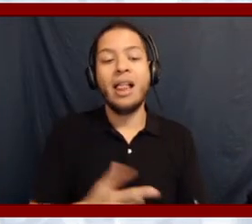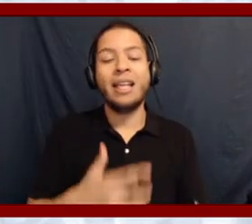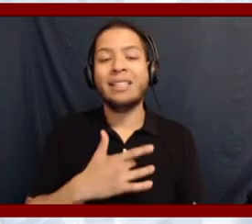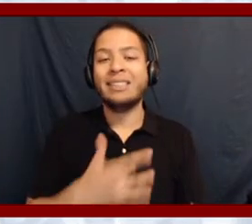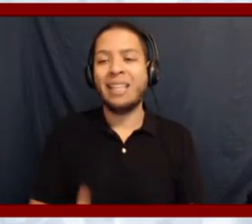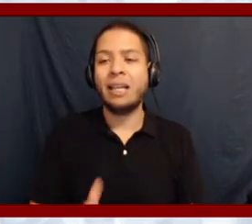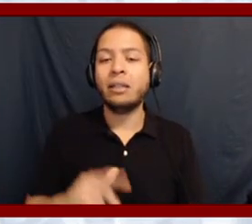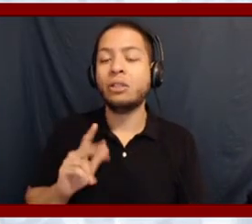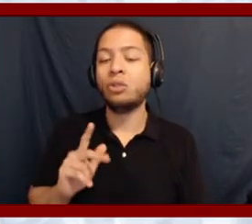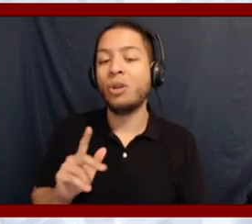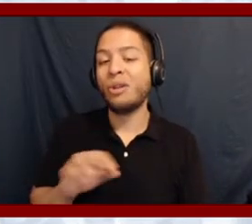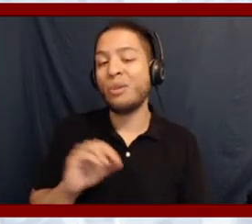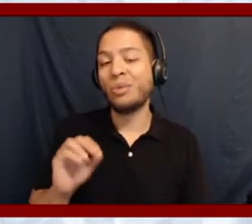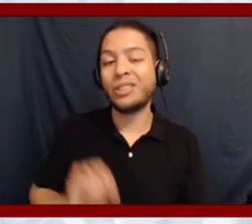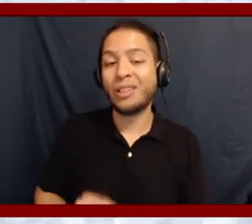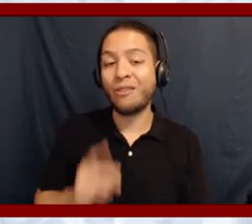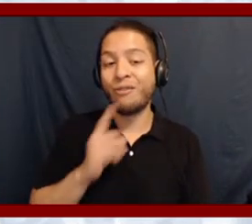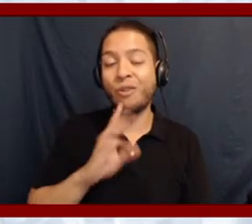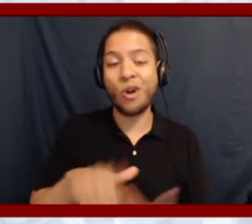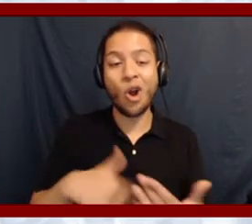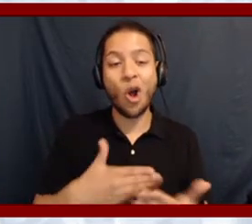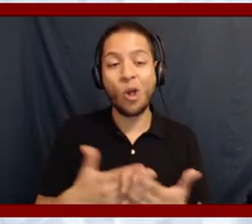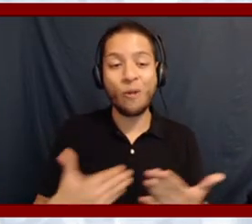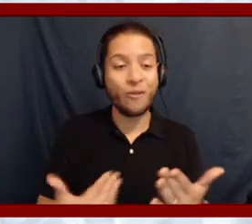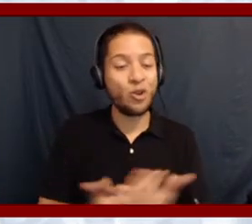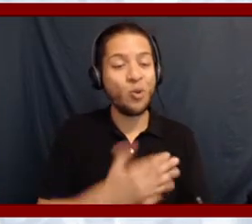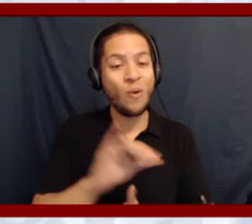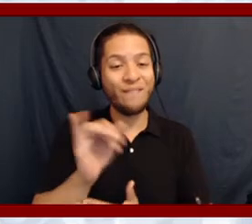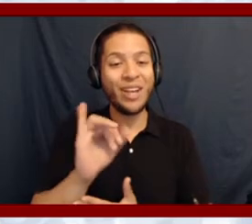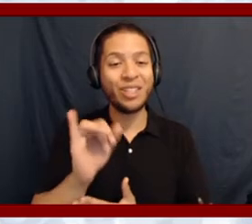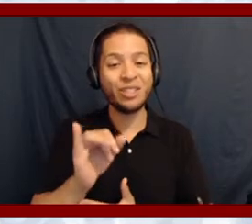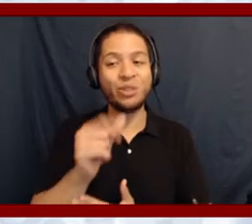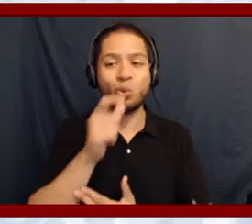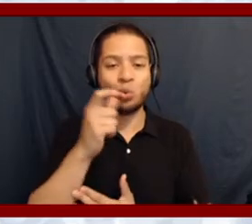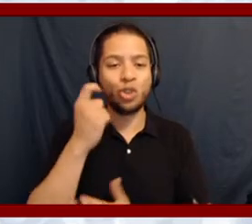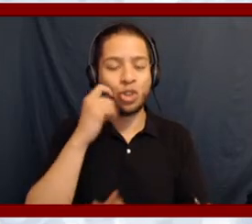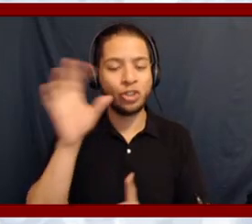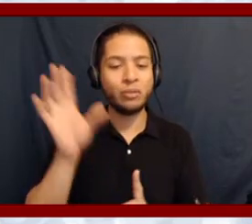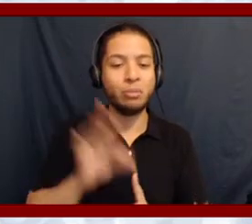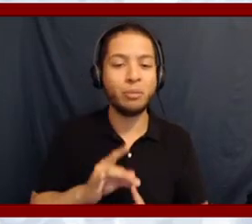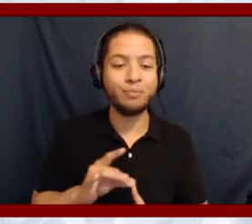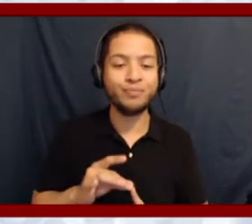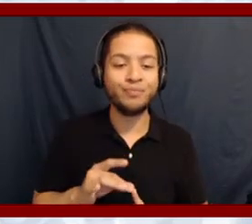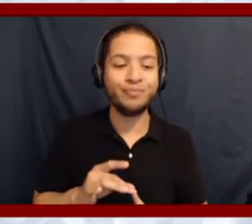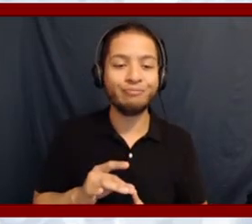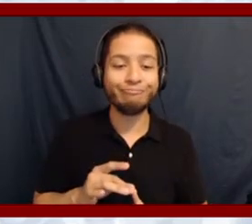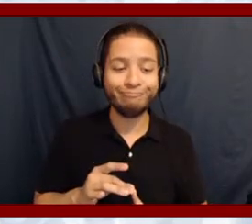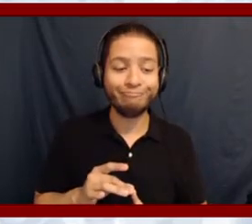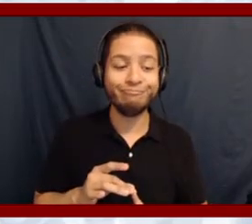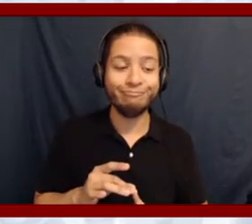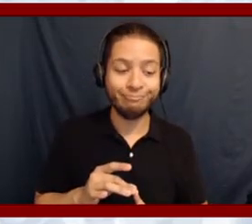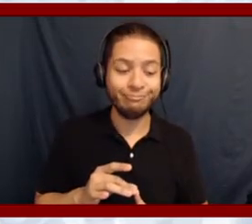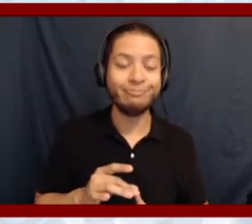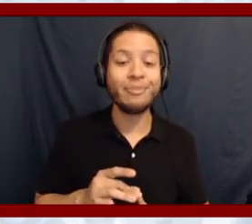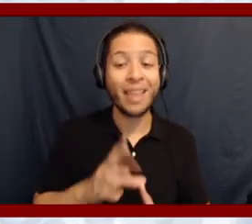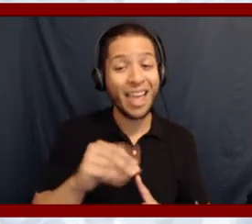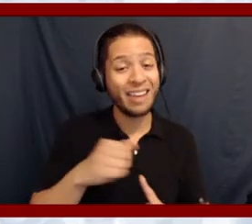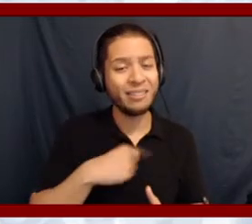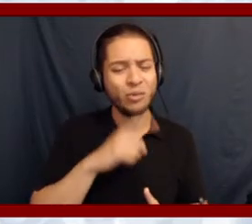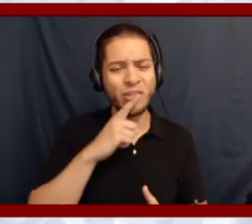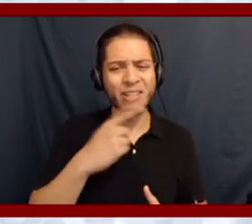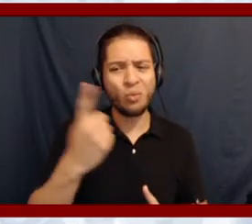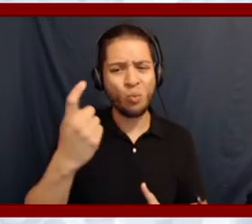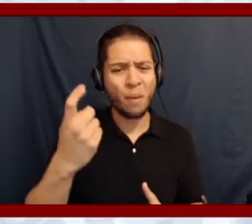22-23% of all of the new infections. And something that's very sobering, just last week, a weekly